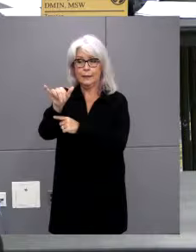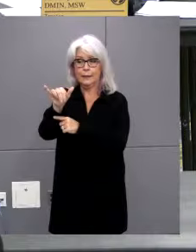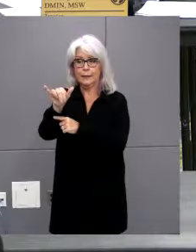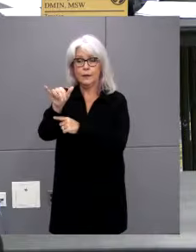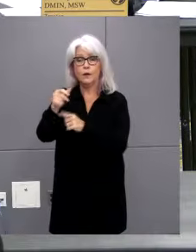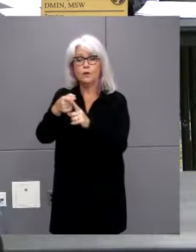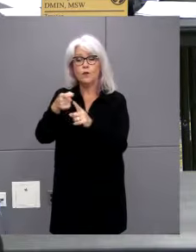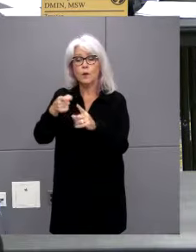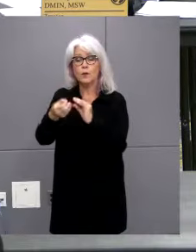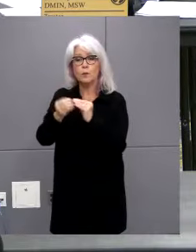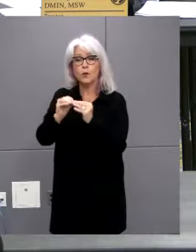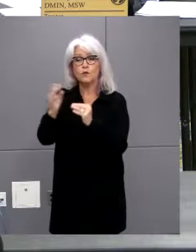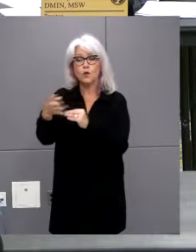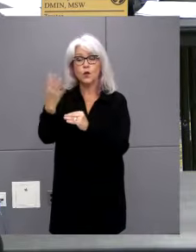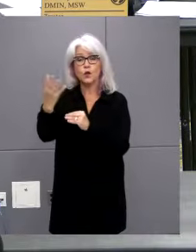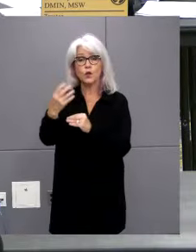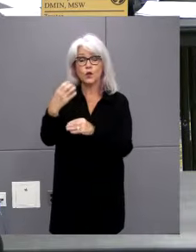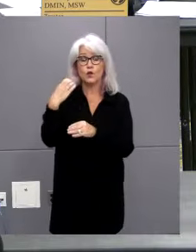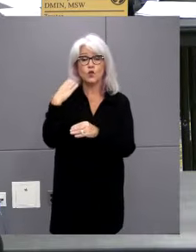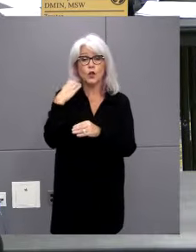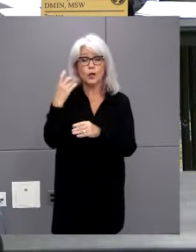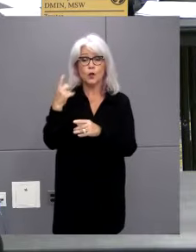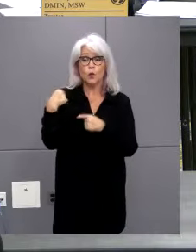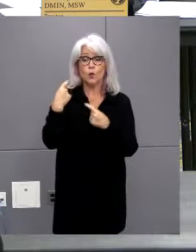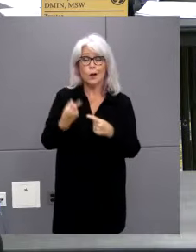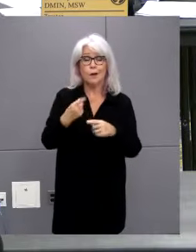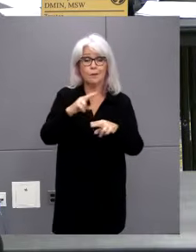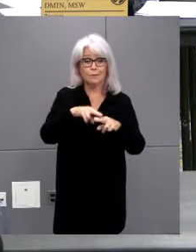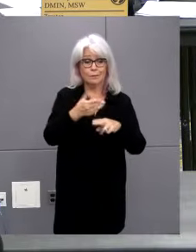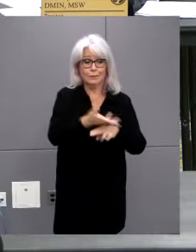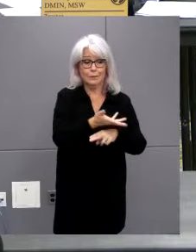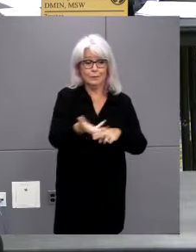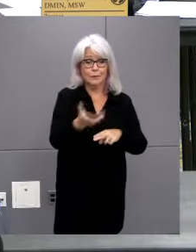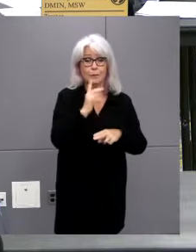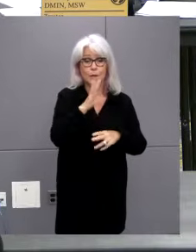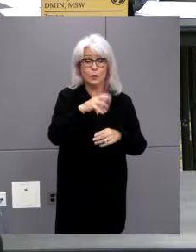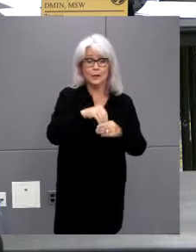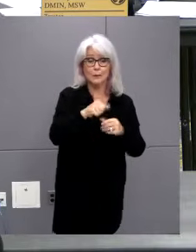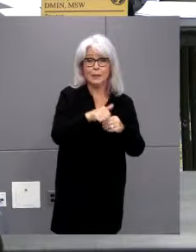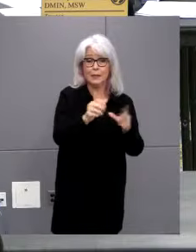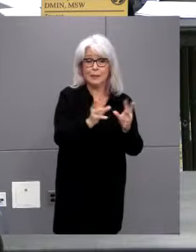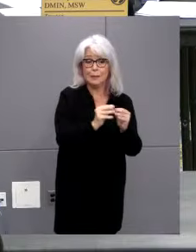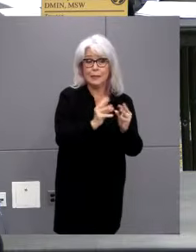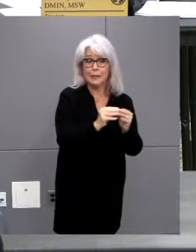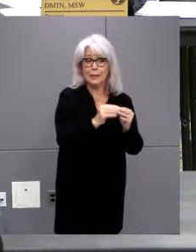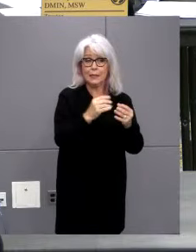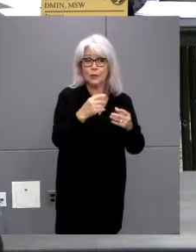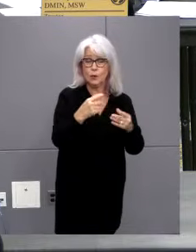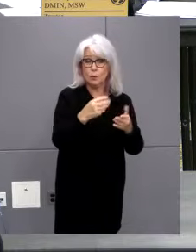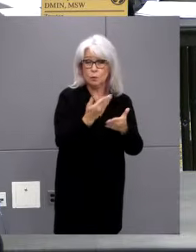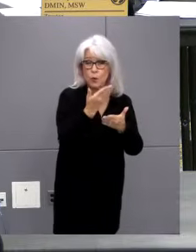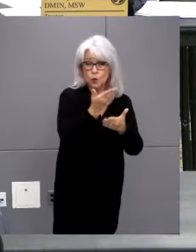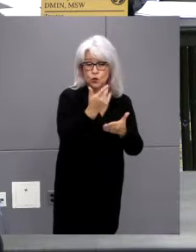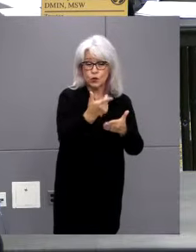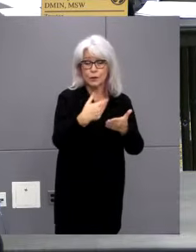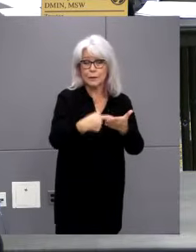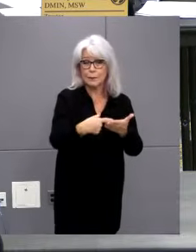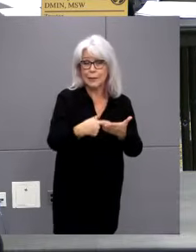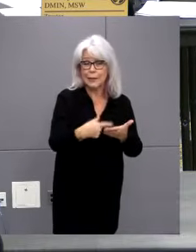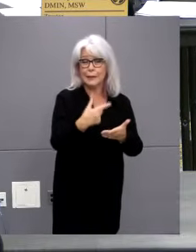4, which reads, "The chairperson, while presiding, may fully participate in the meeting by making motions, debating, and voting on any